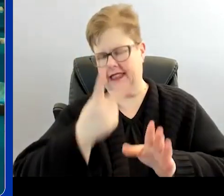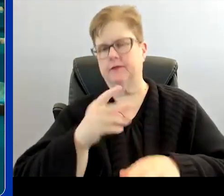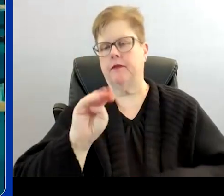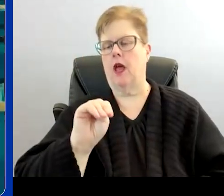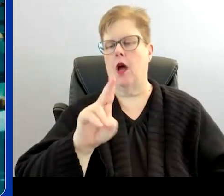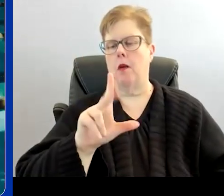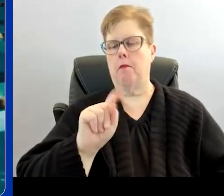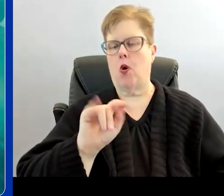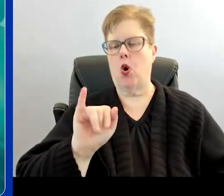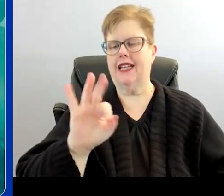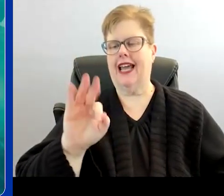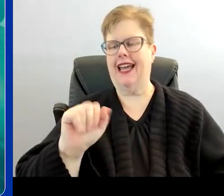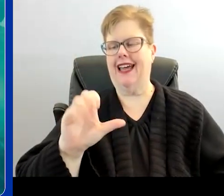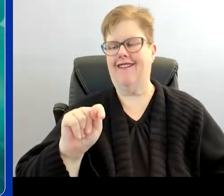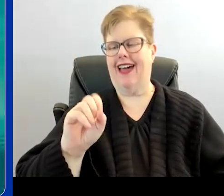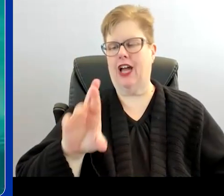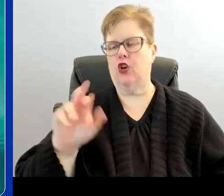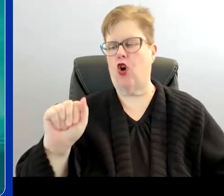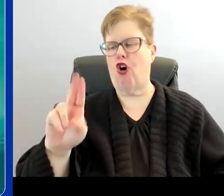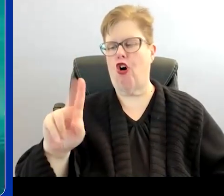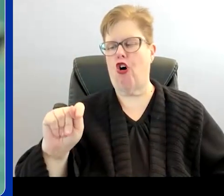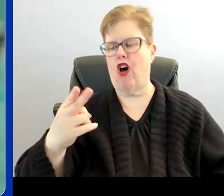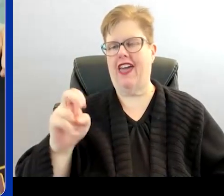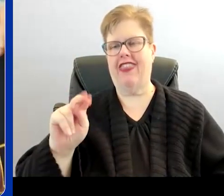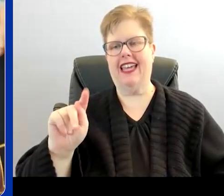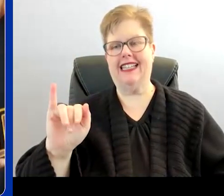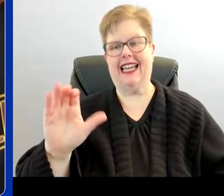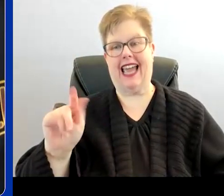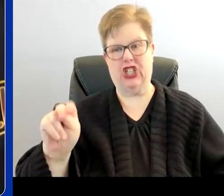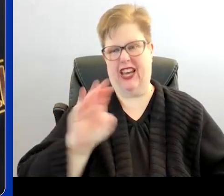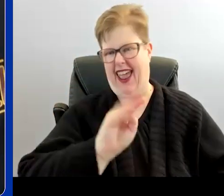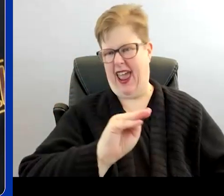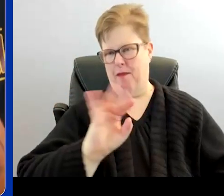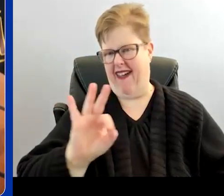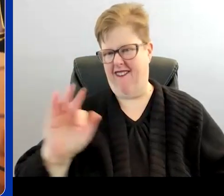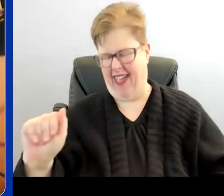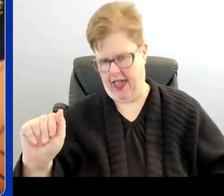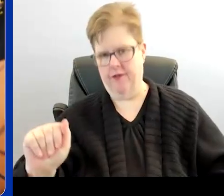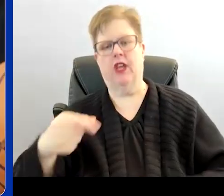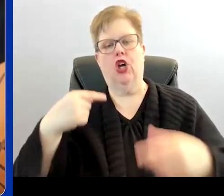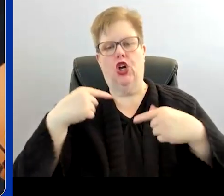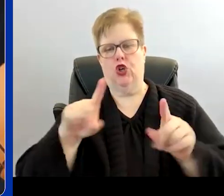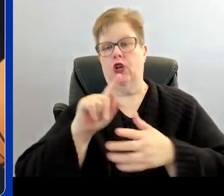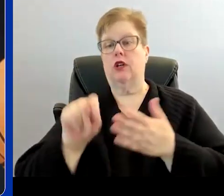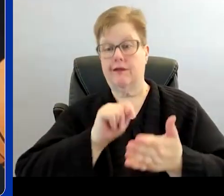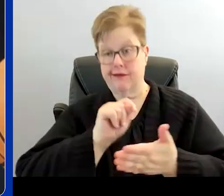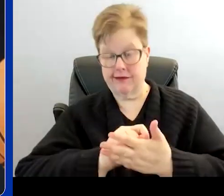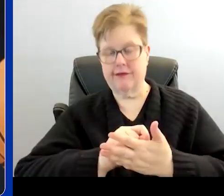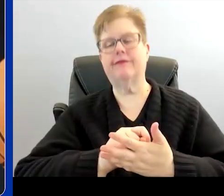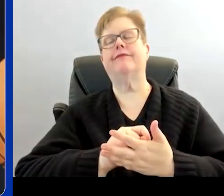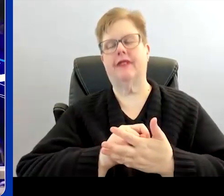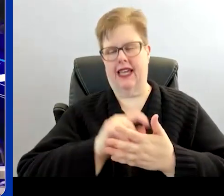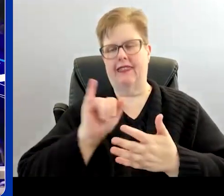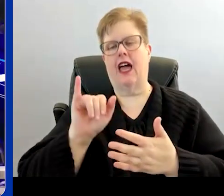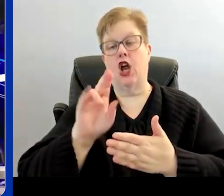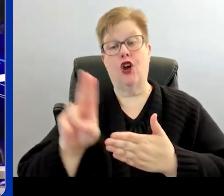stands for multi-factor authentication. During the term, the university will be moving to requiring